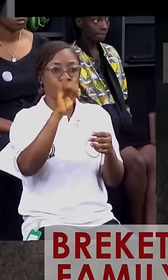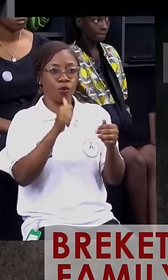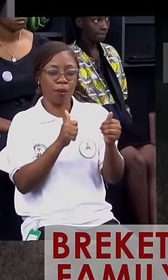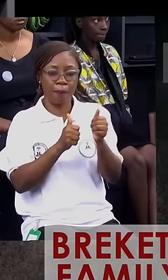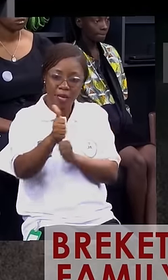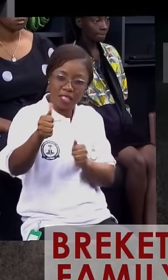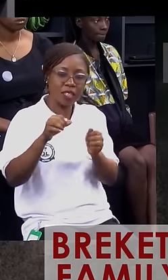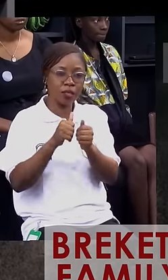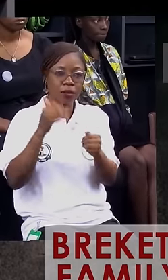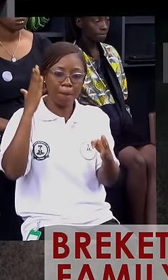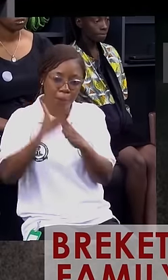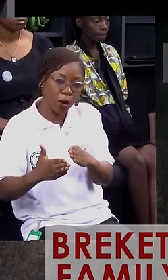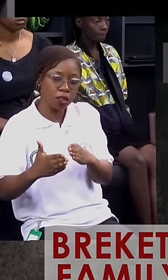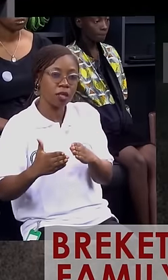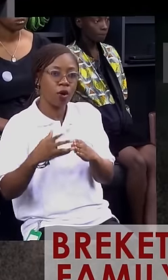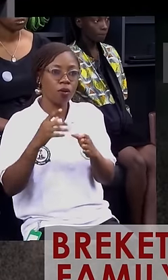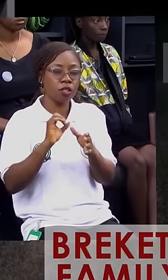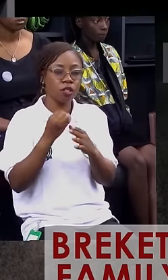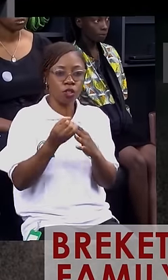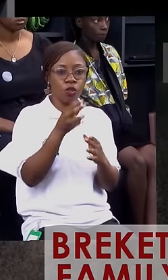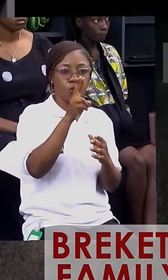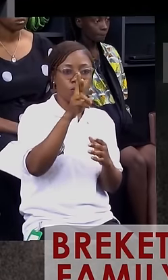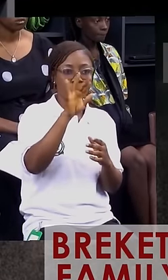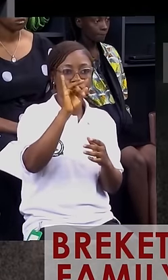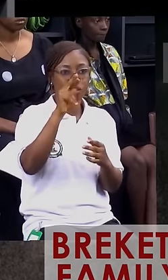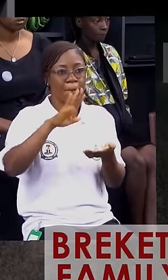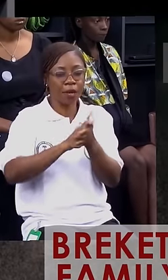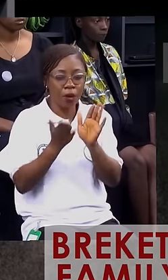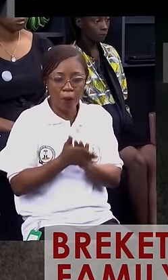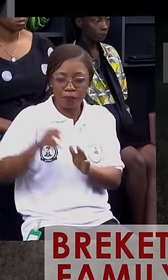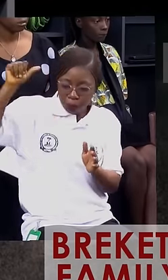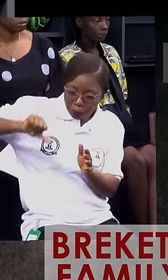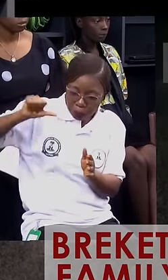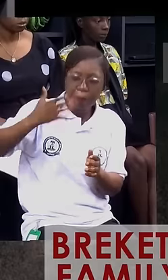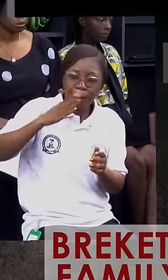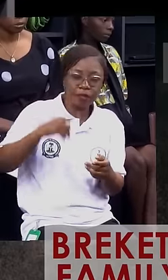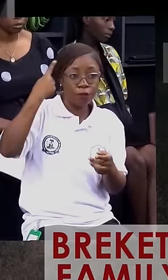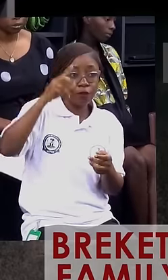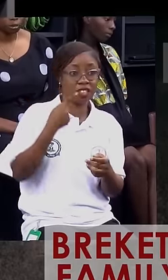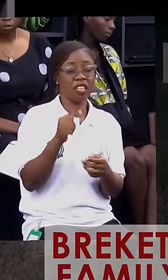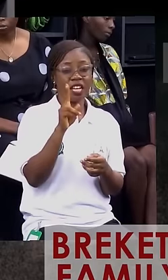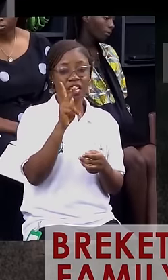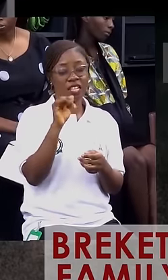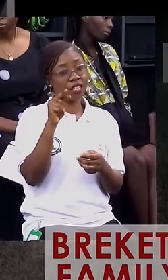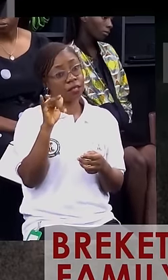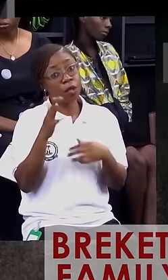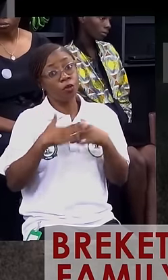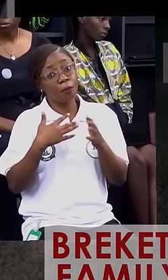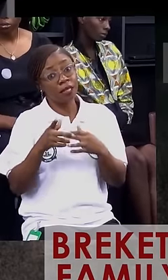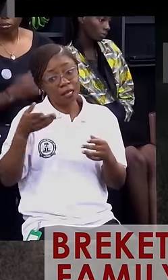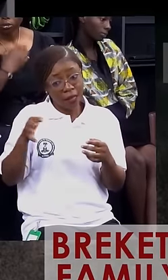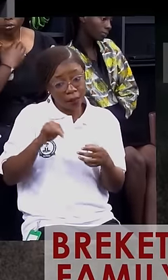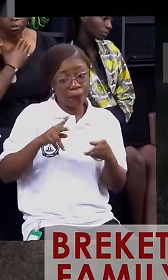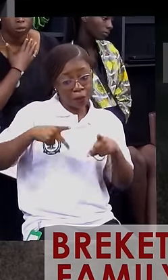goes back, the urine becomes very poisonous to the kidney. Even though the kidneys are the ones that produce the urine,